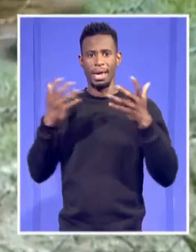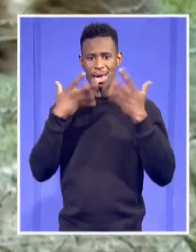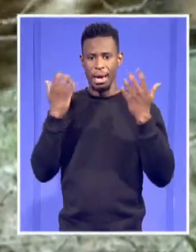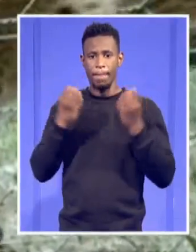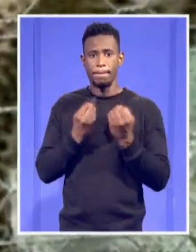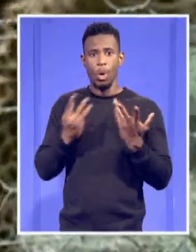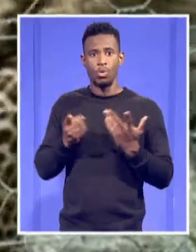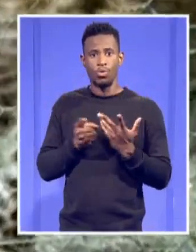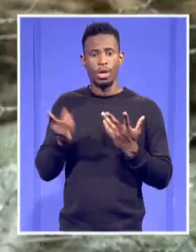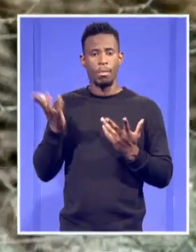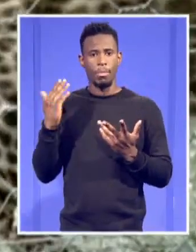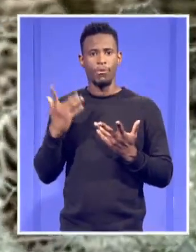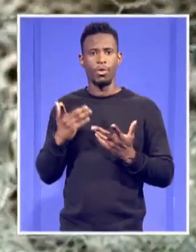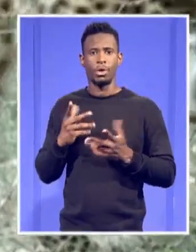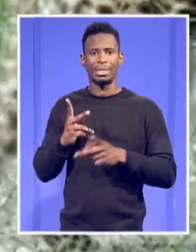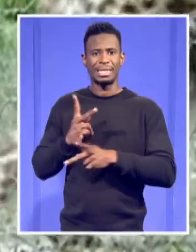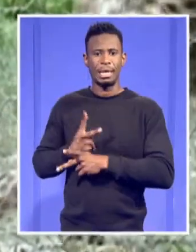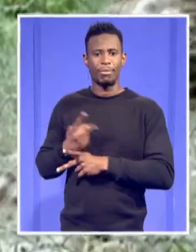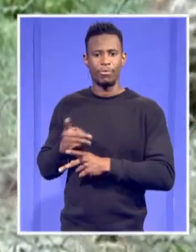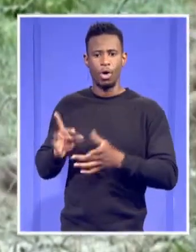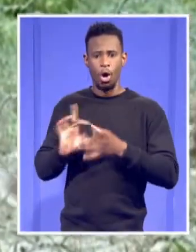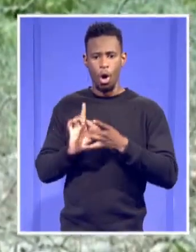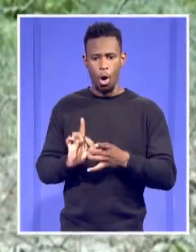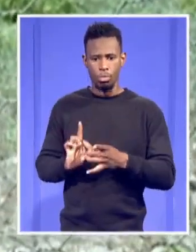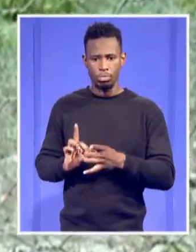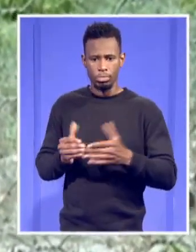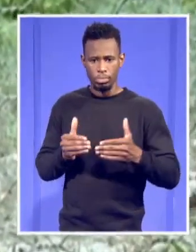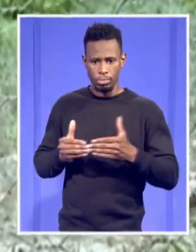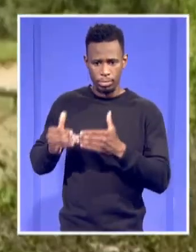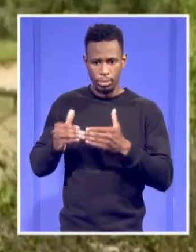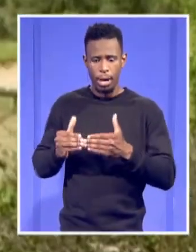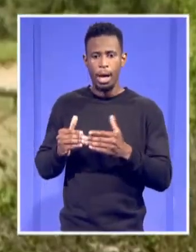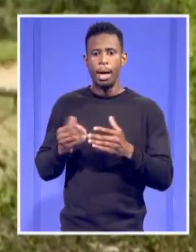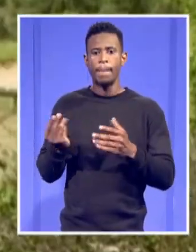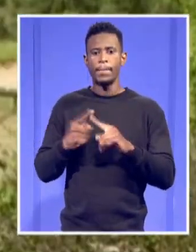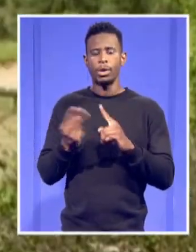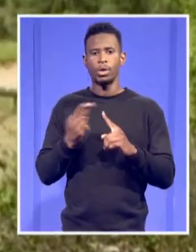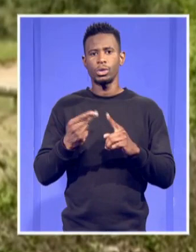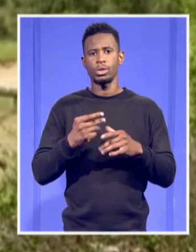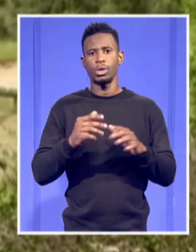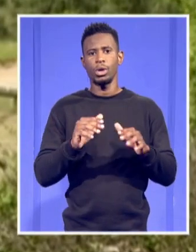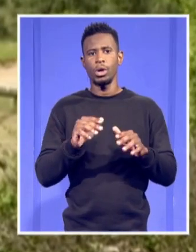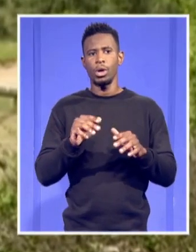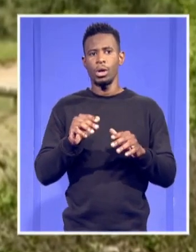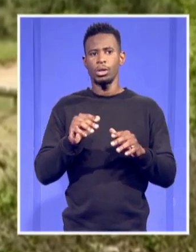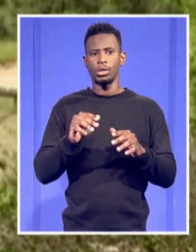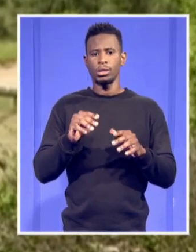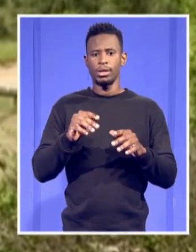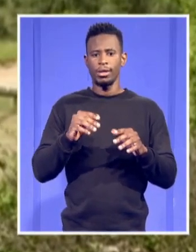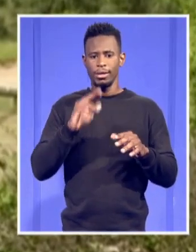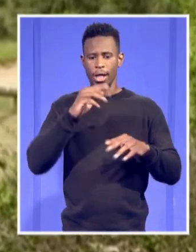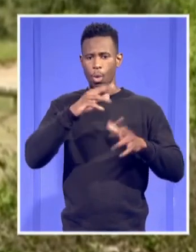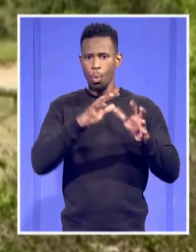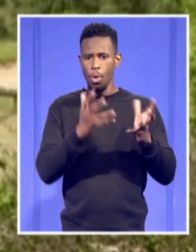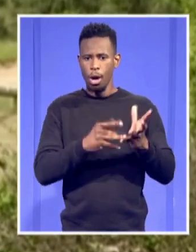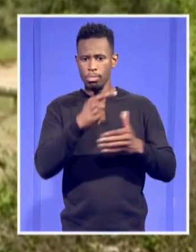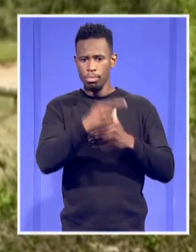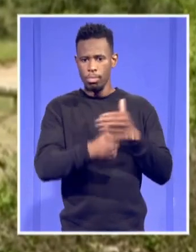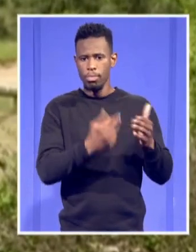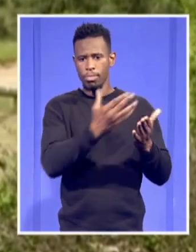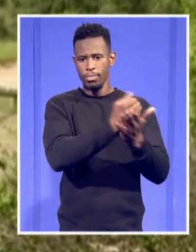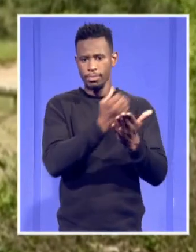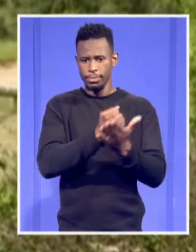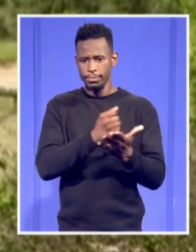pets or rescued from circuses and zoos around the world. We rescue lions and leopards from situations